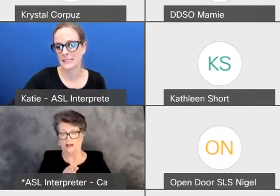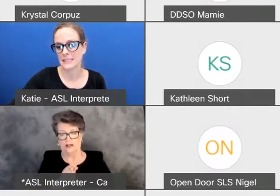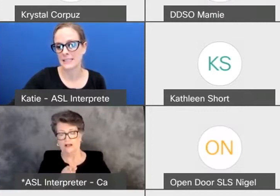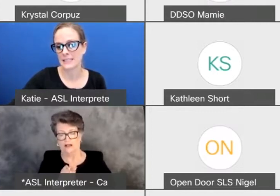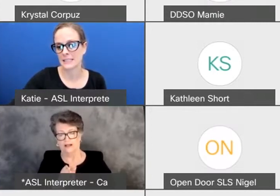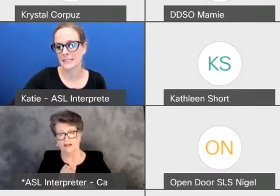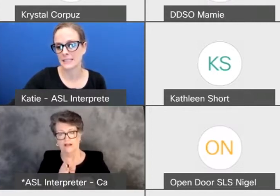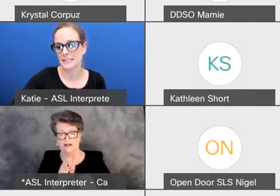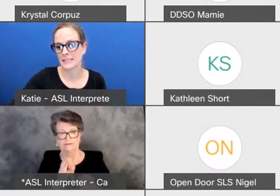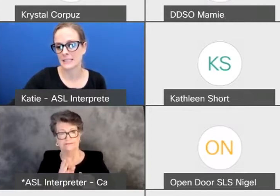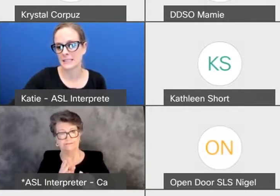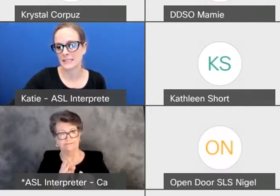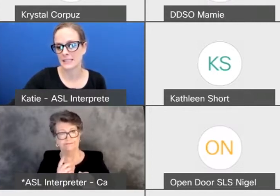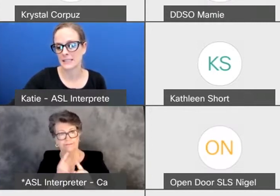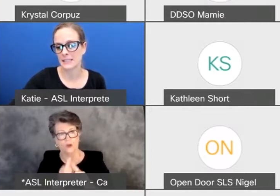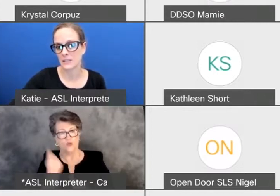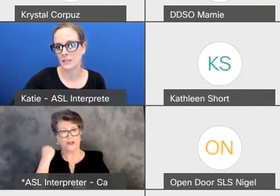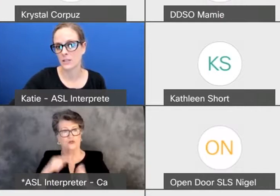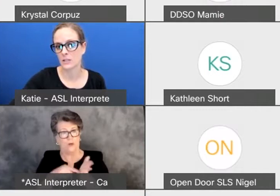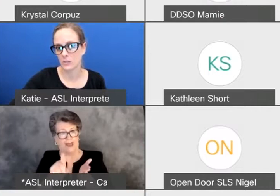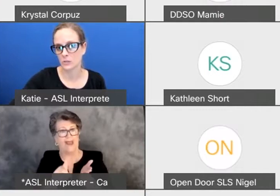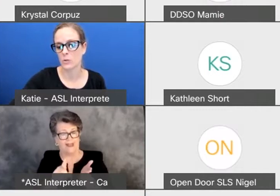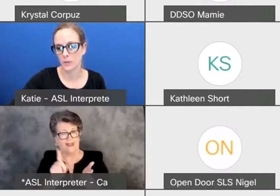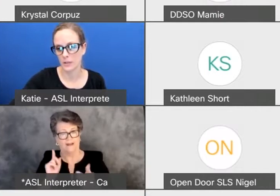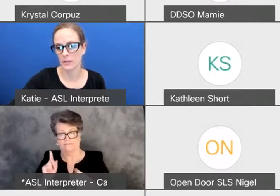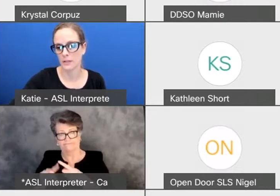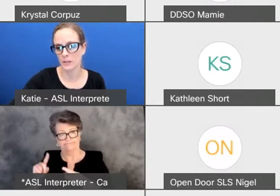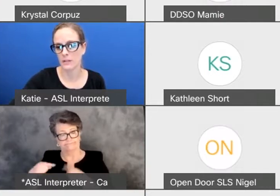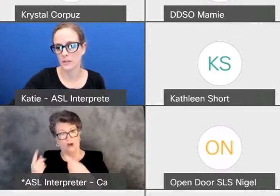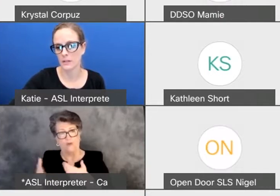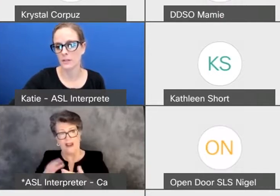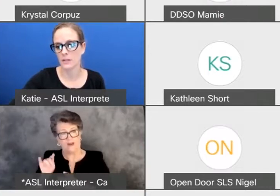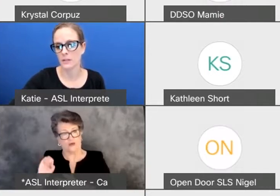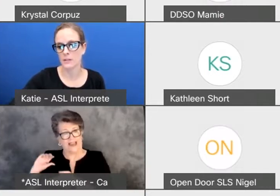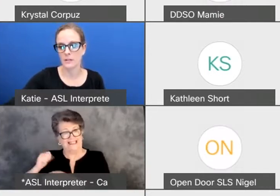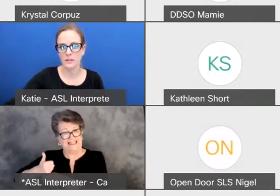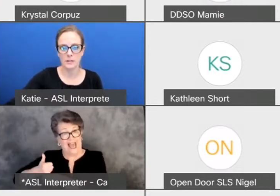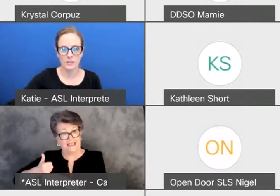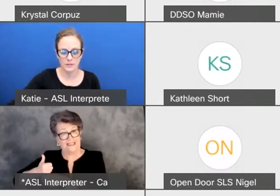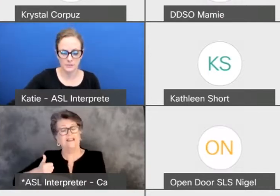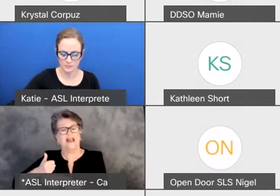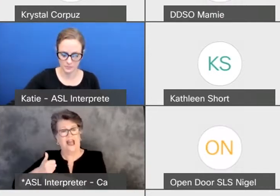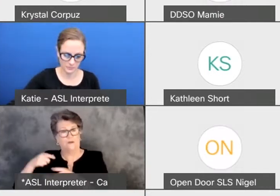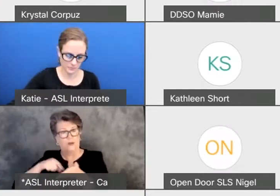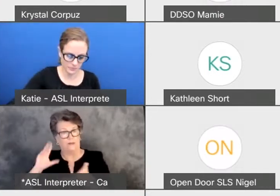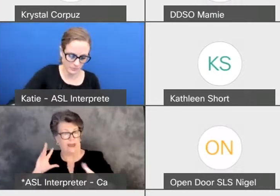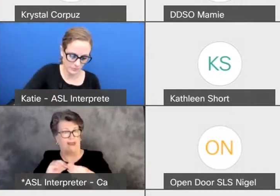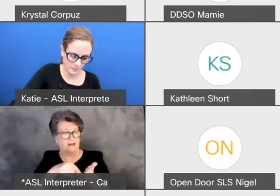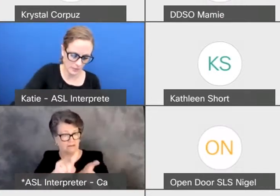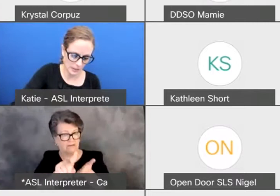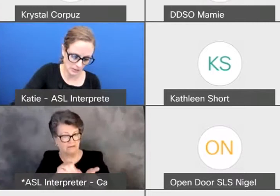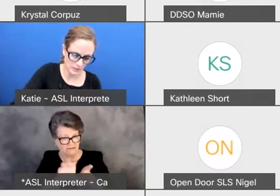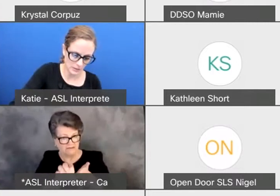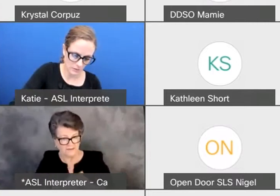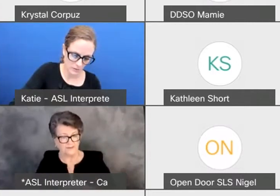pay back to whenever the rate was, in essence, supposed to be appropriate, because